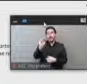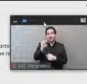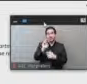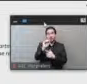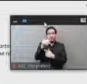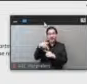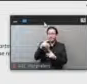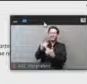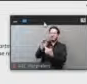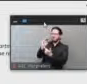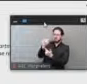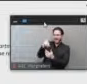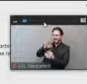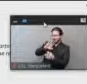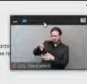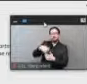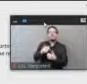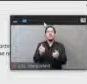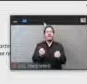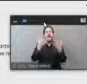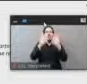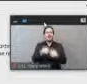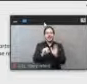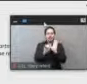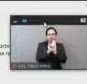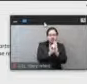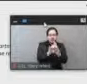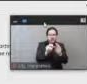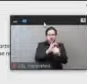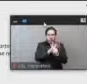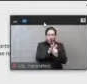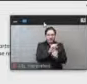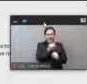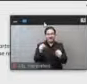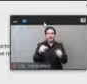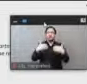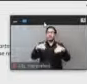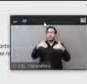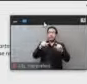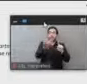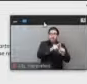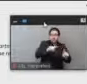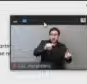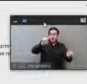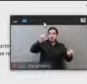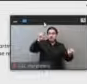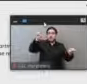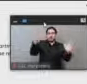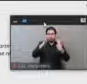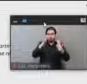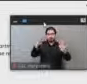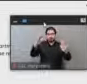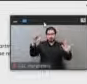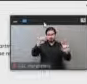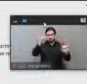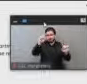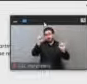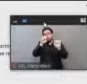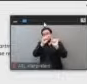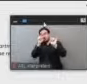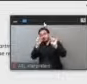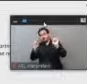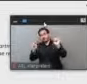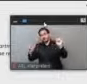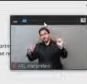map, but the number of cases with that very tall and very wide, very, very wide peak that we've just been through and